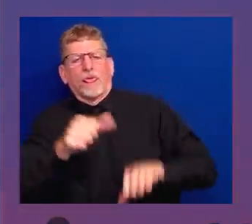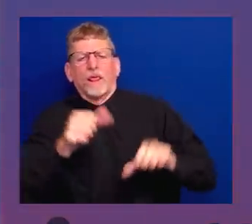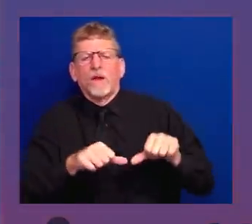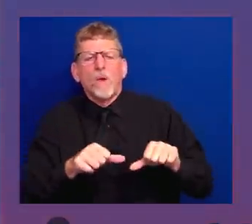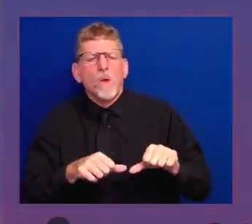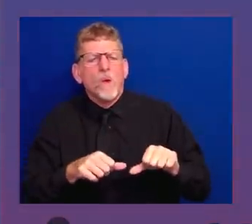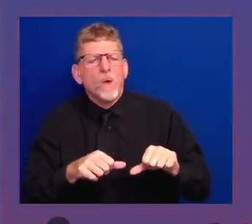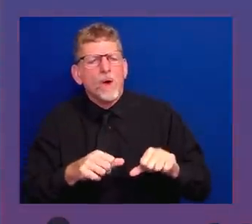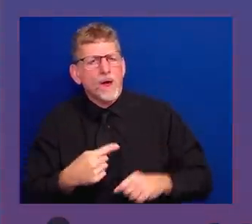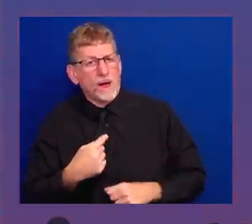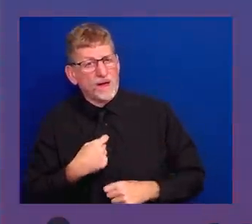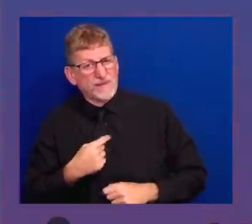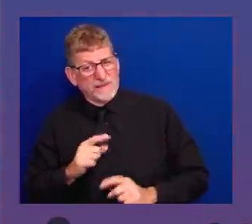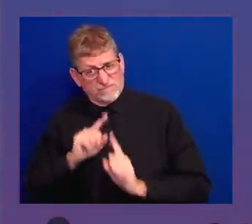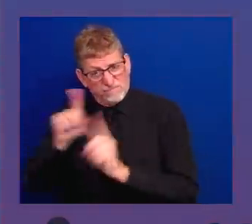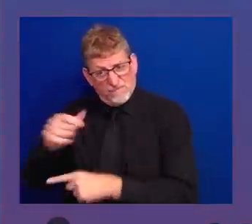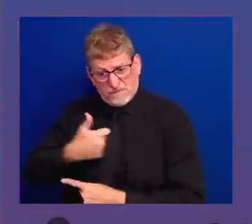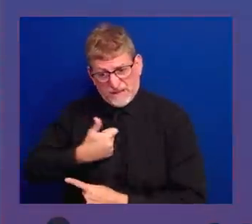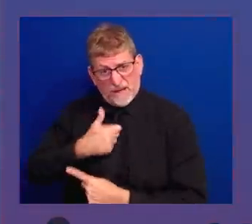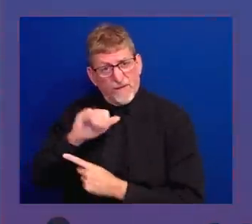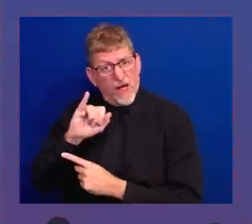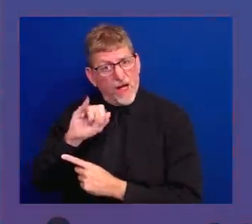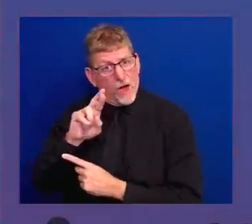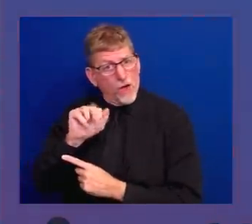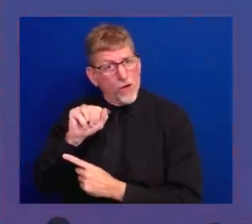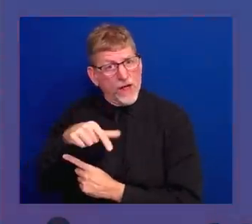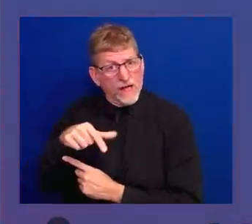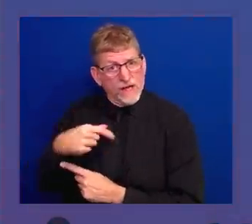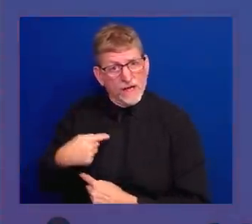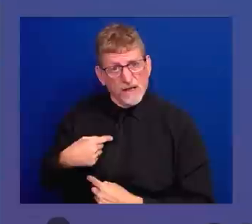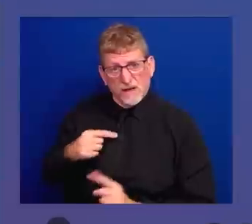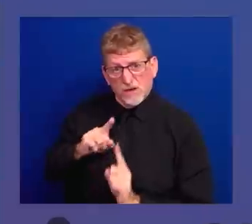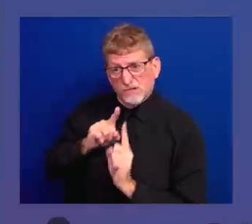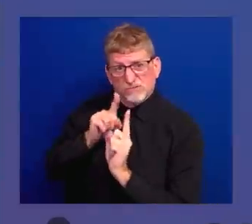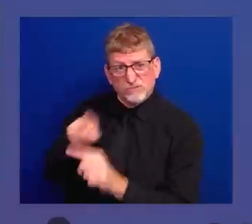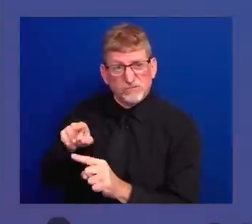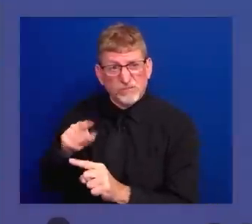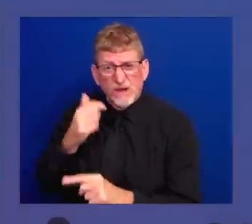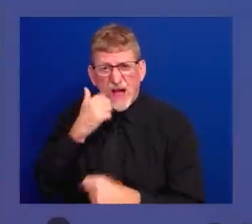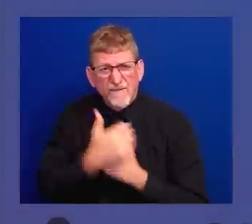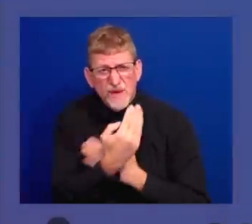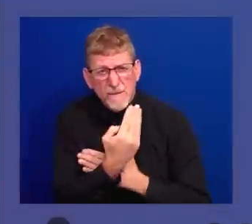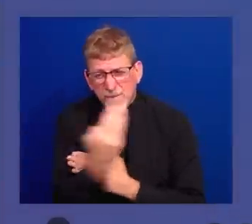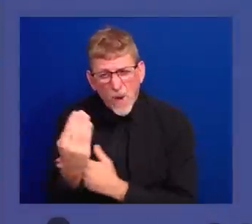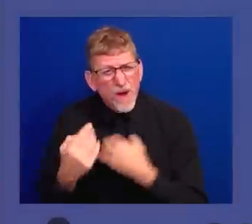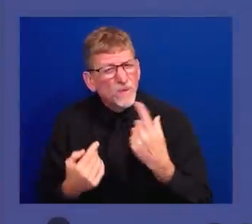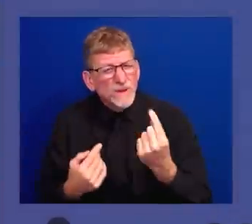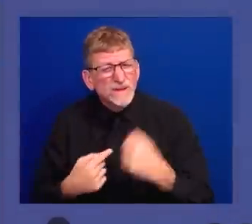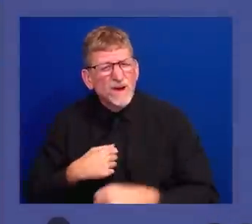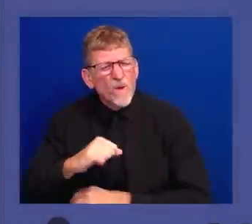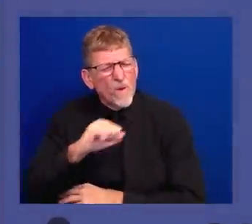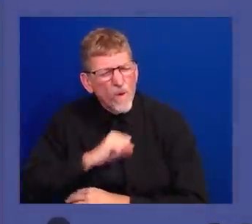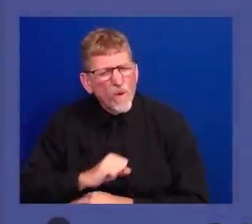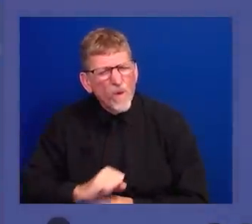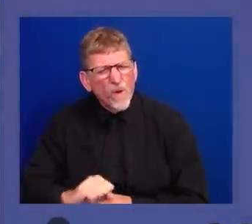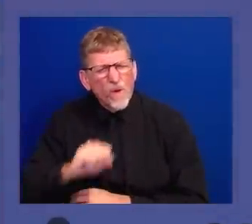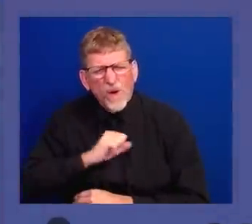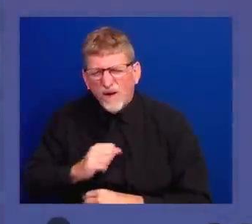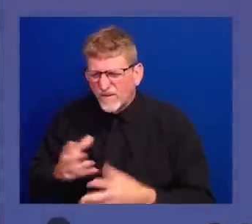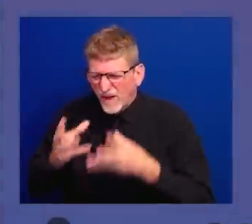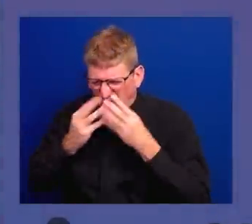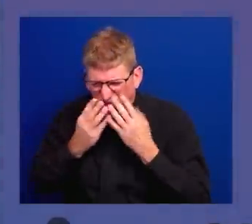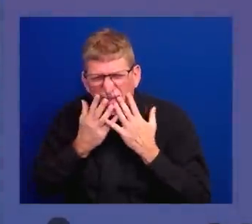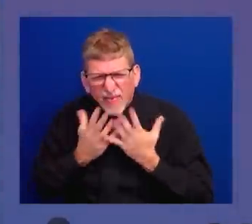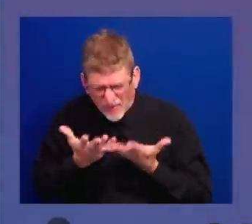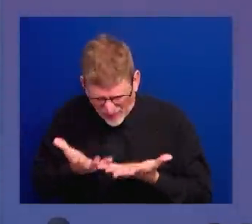coughing and blowing black matter out of my nose. We knew something was off, but we sucked it up and we walked it